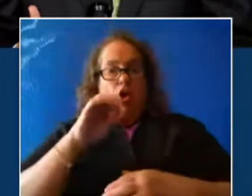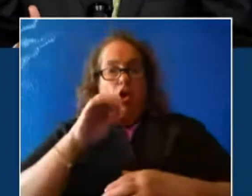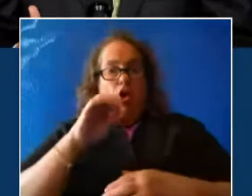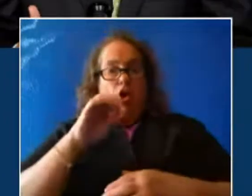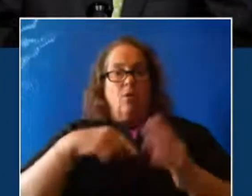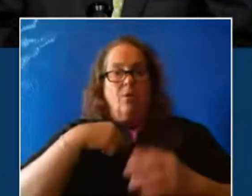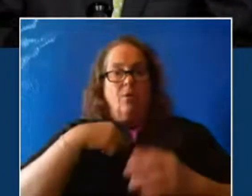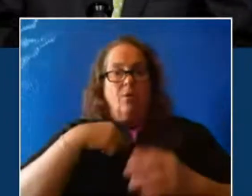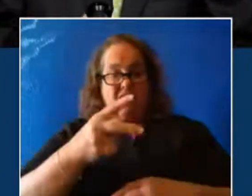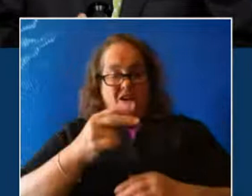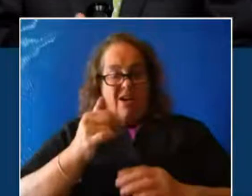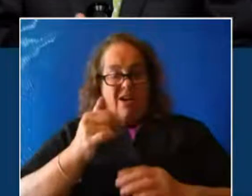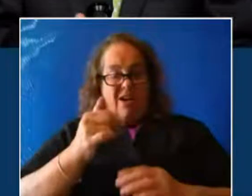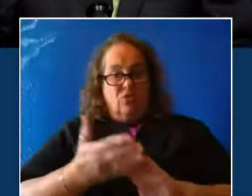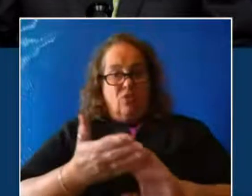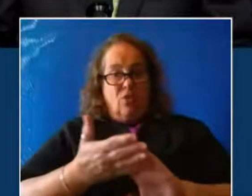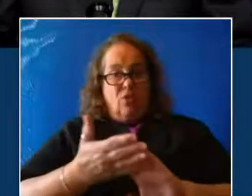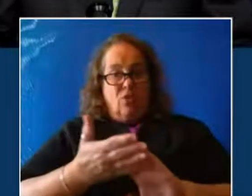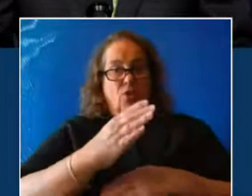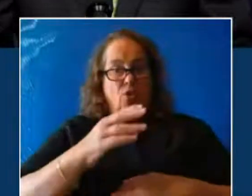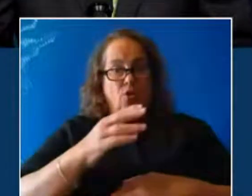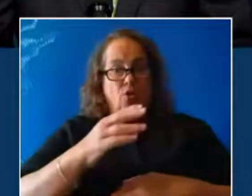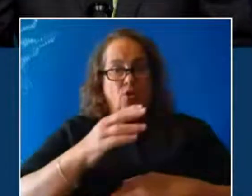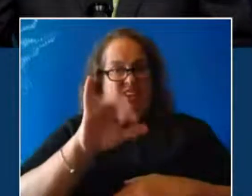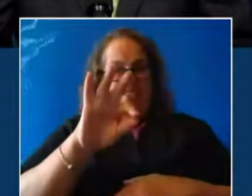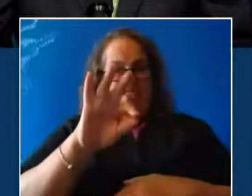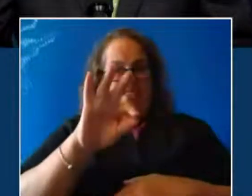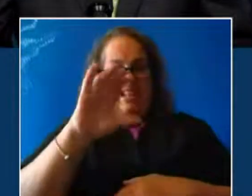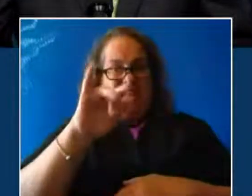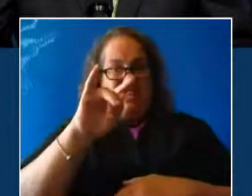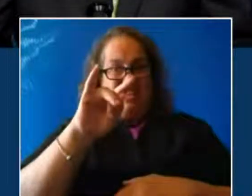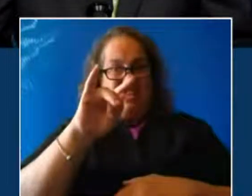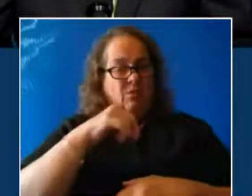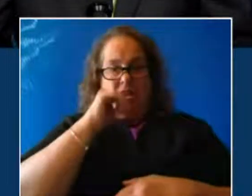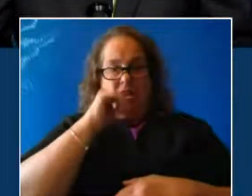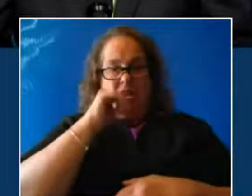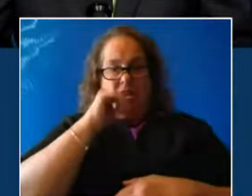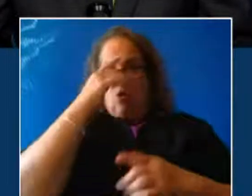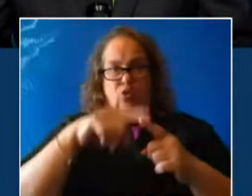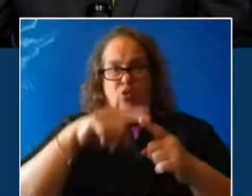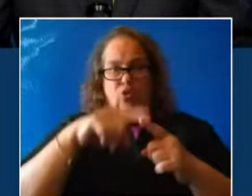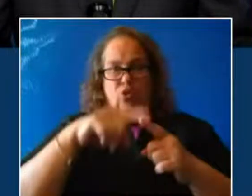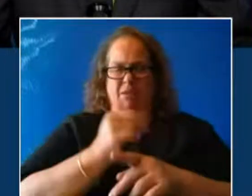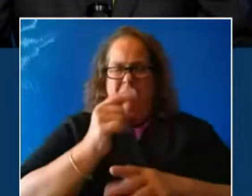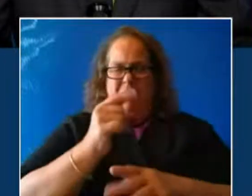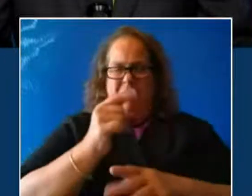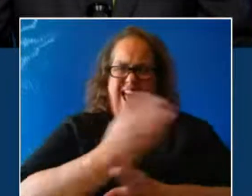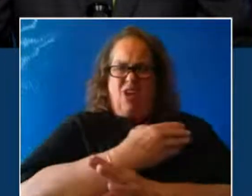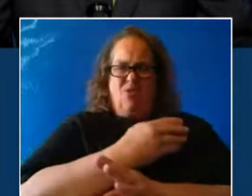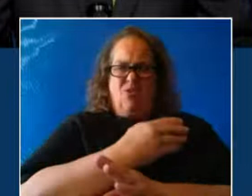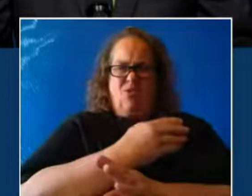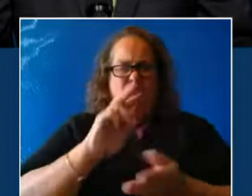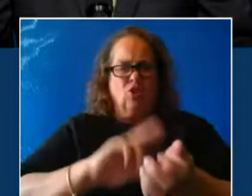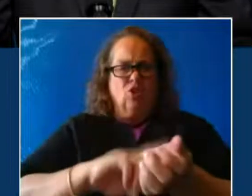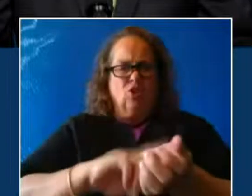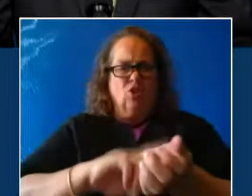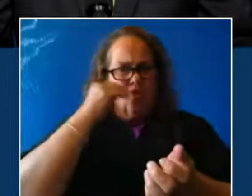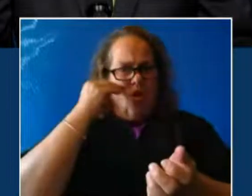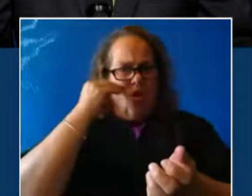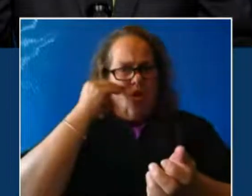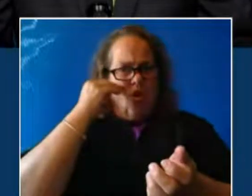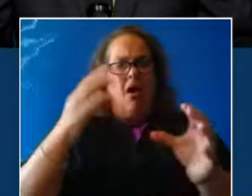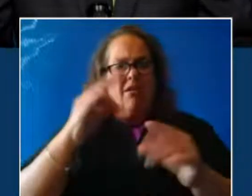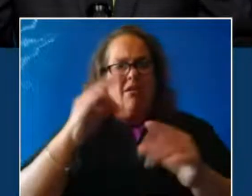out. Then we do a lot of intervention, a lot of testing, and we see it decrease a little bit. But then you